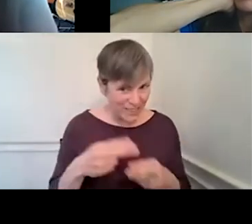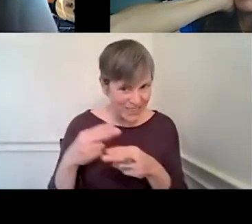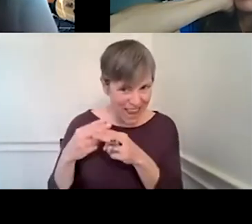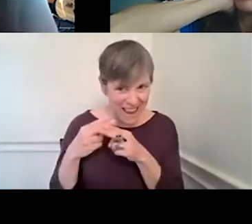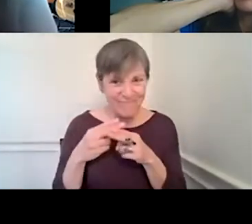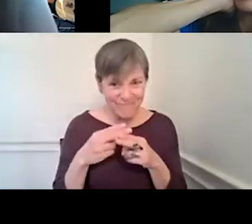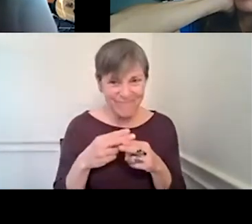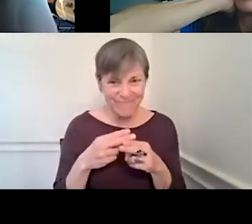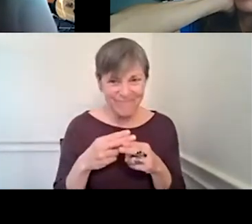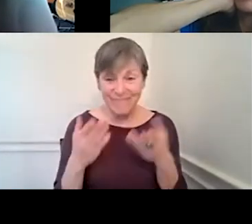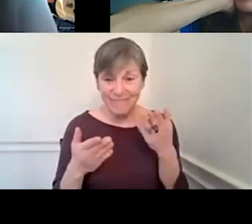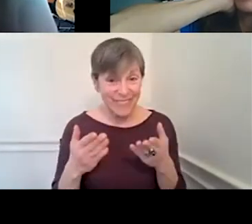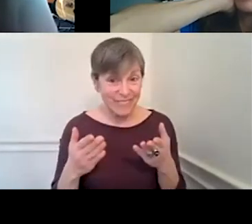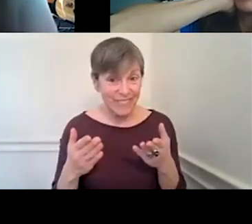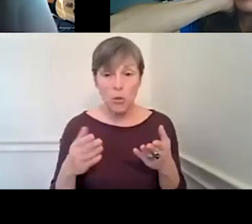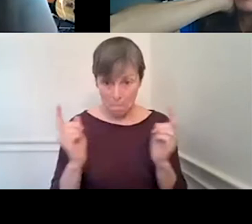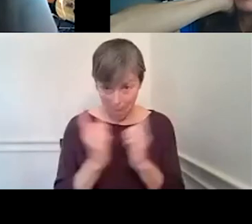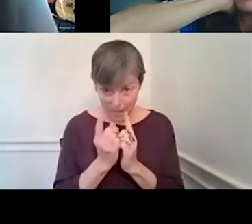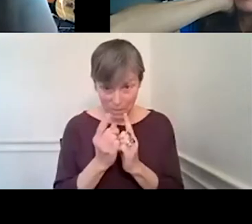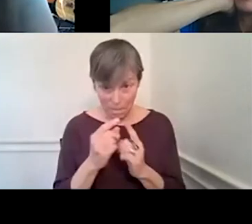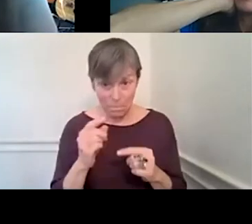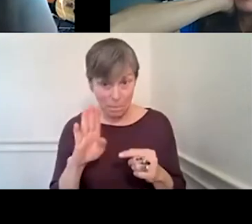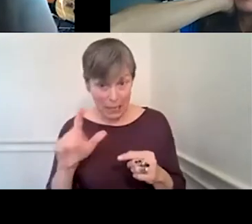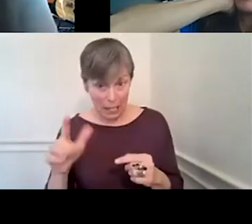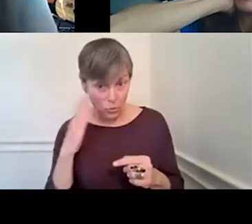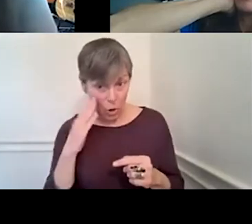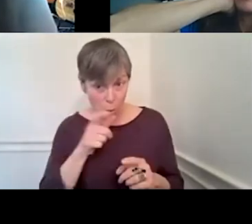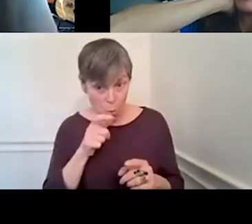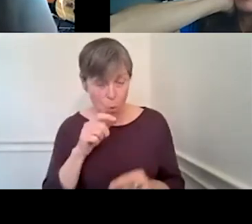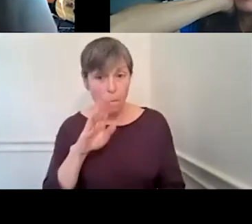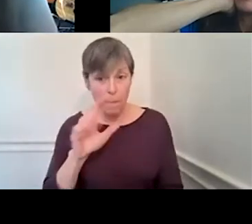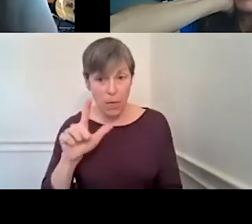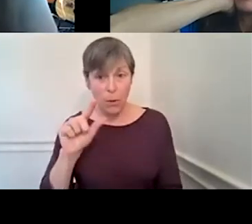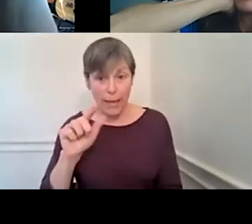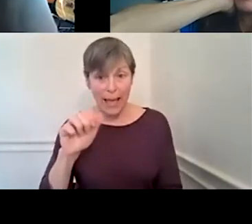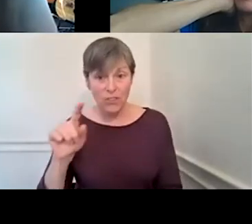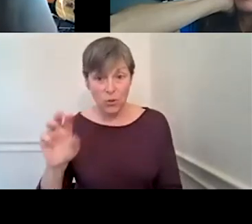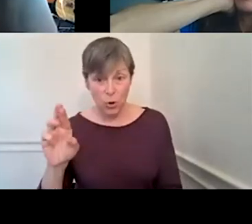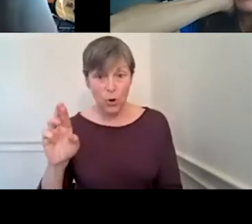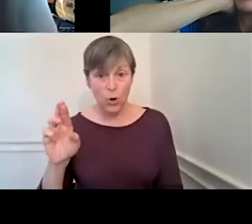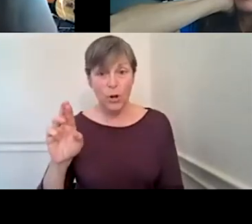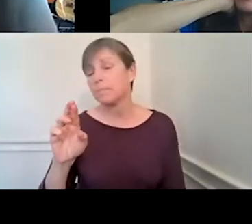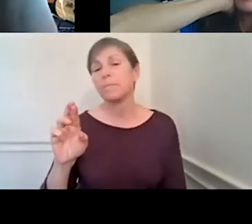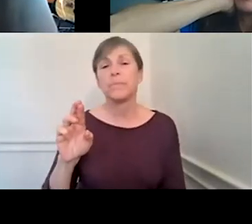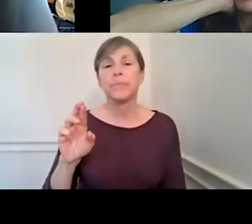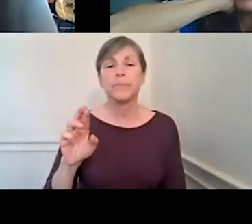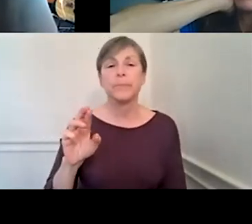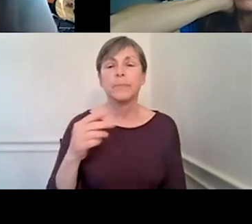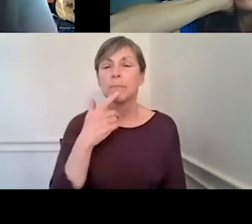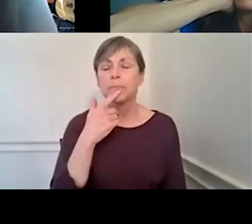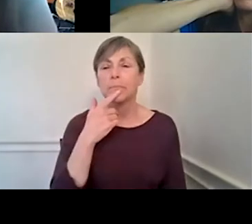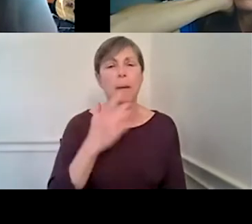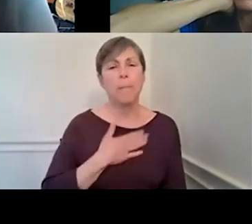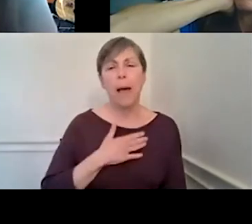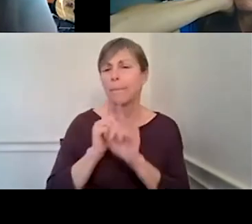And Bill, you may have known him personally. Bill Gasser. He was really my